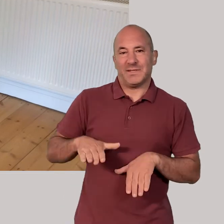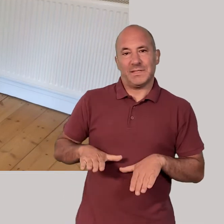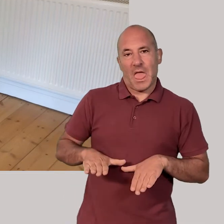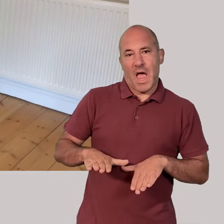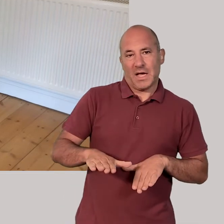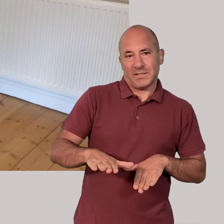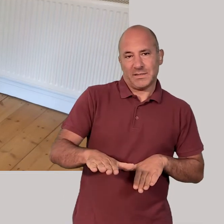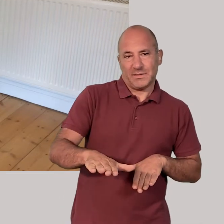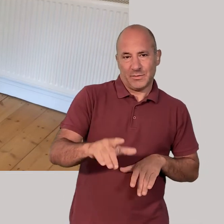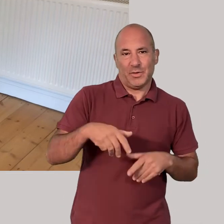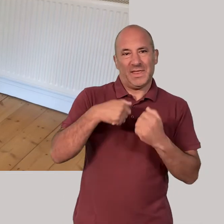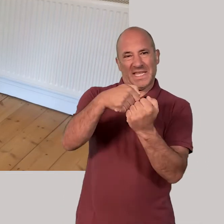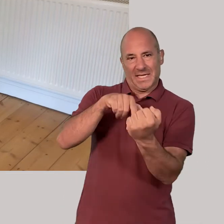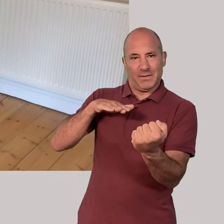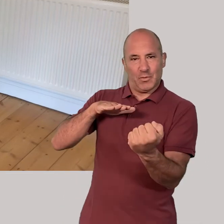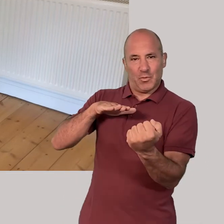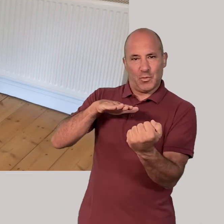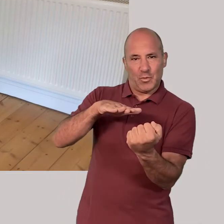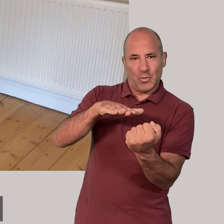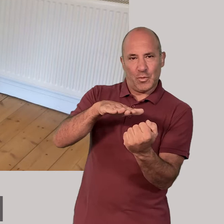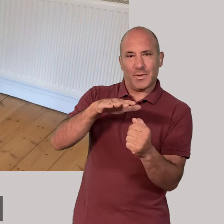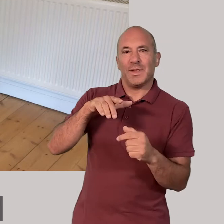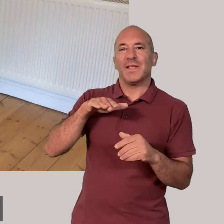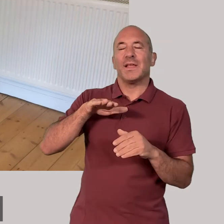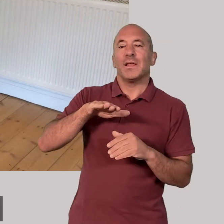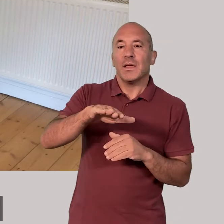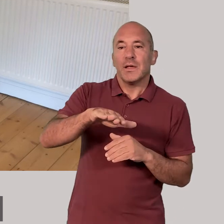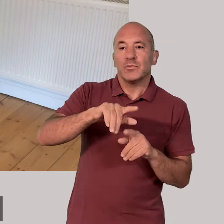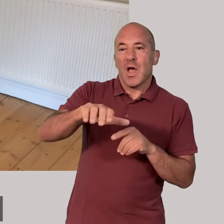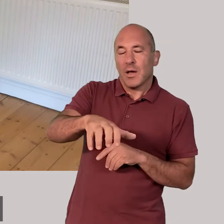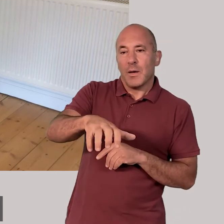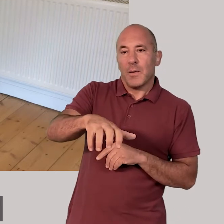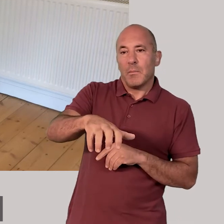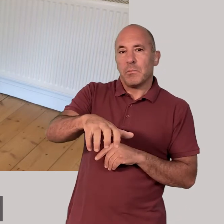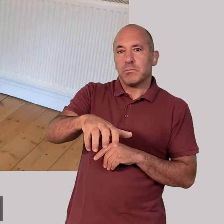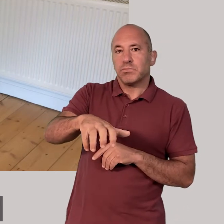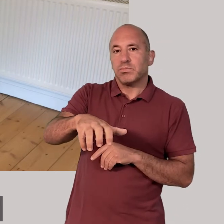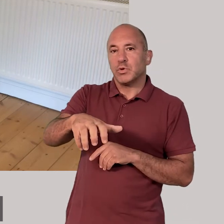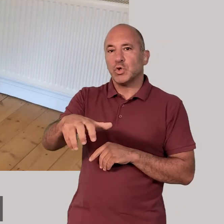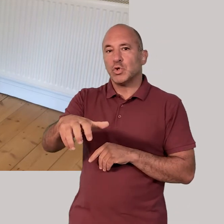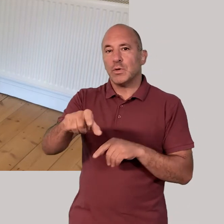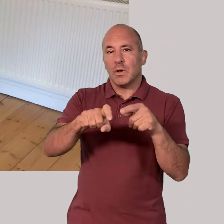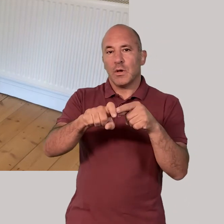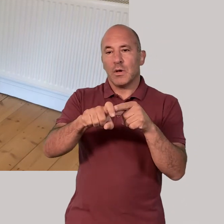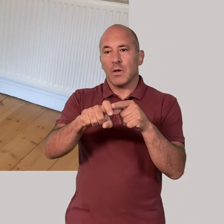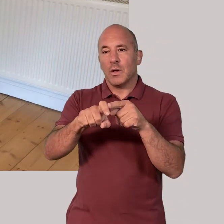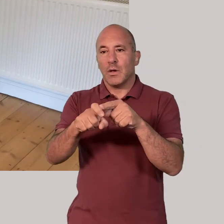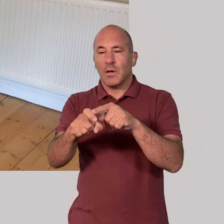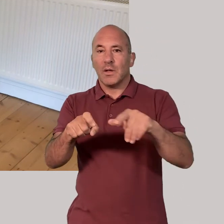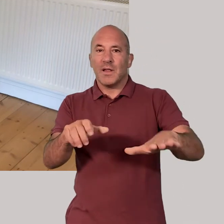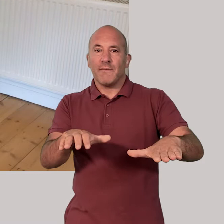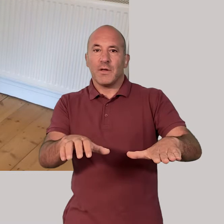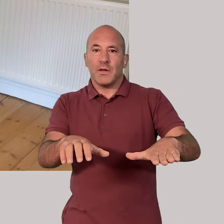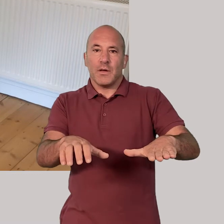your right hand towards your knee, and as though you're pushing your knee a little bit away from you, but can you